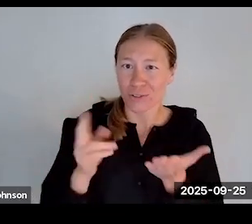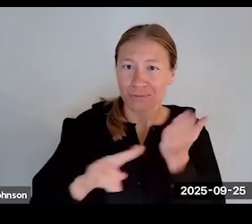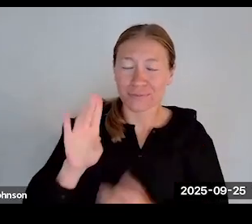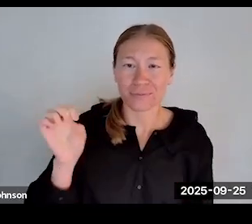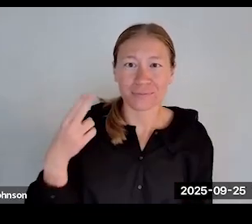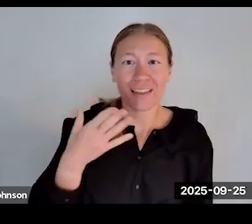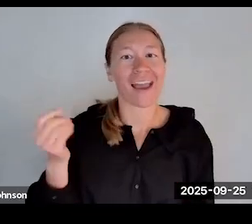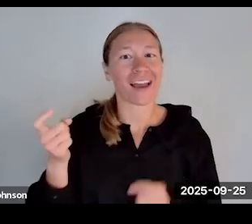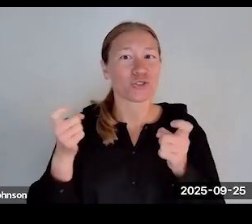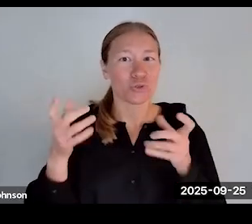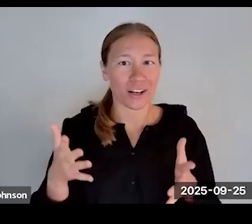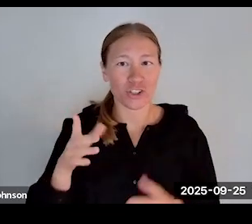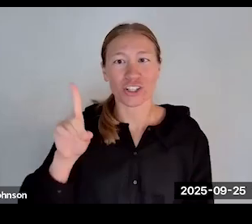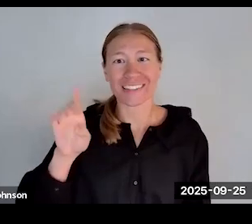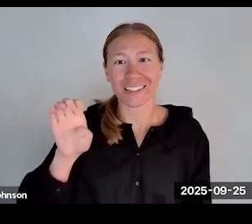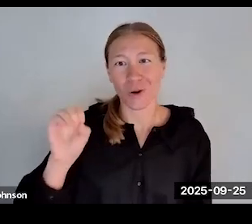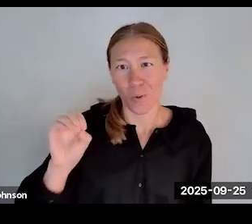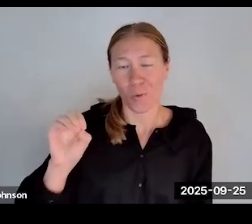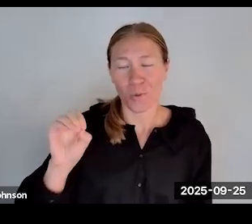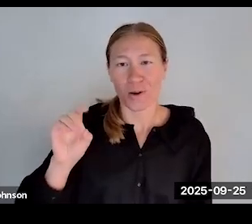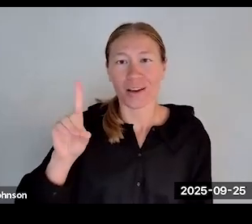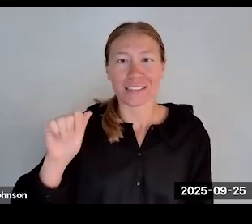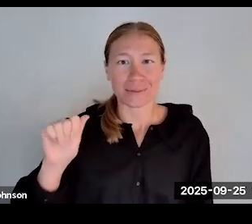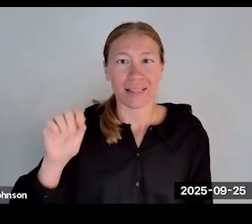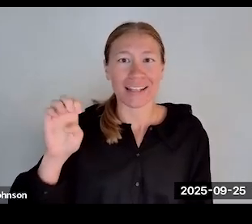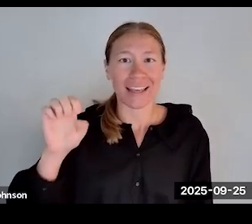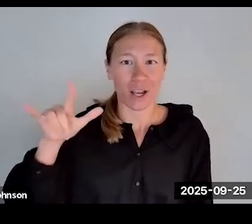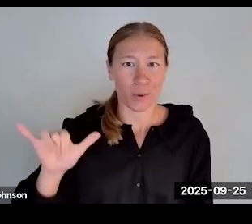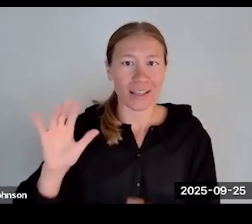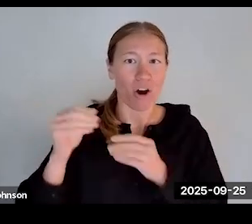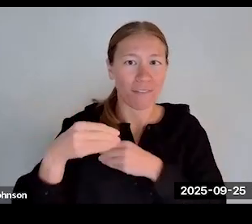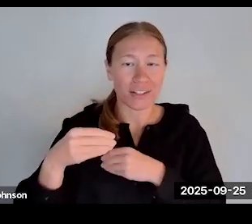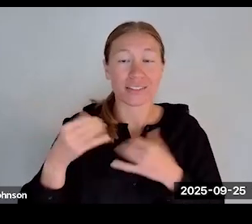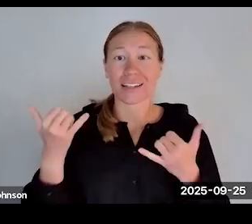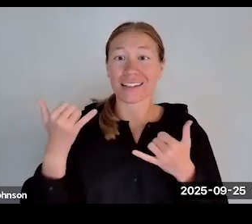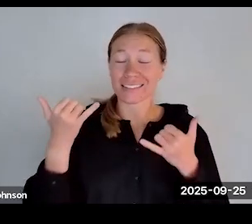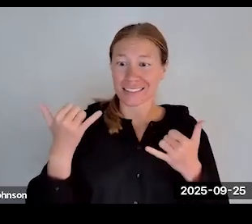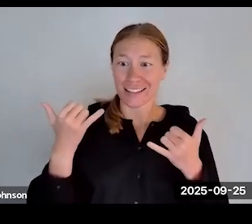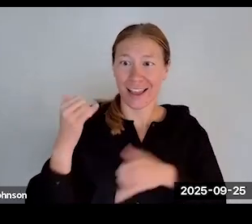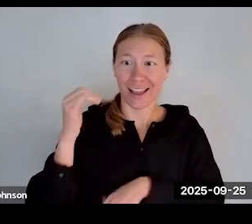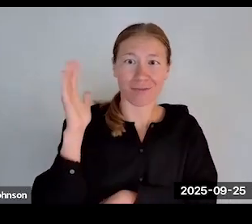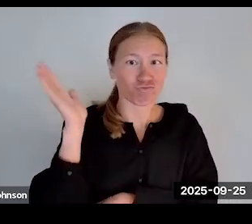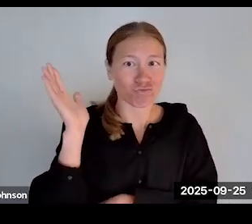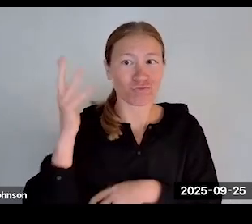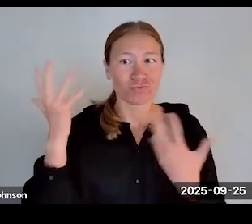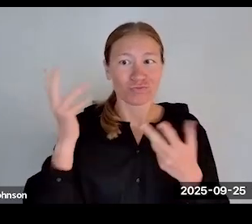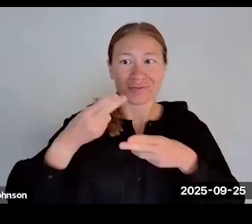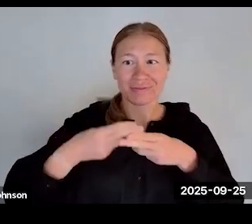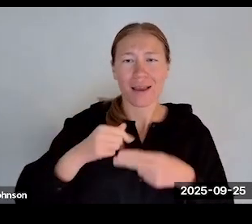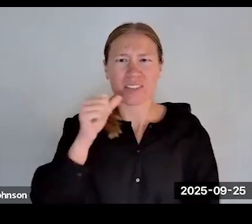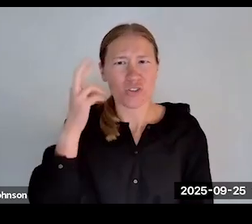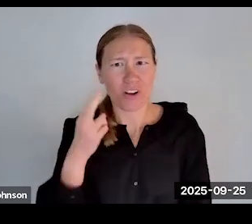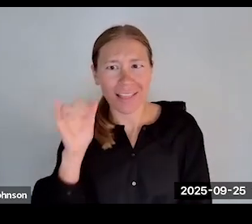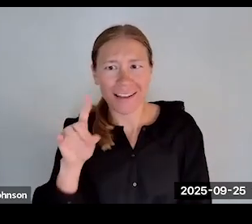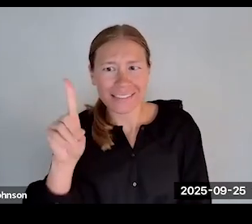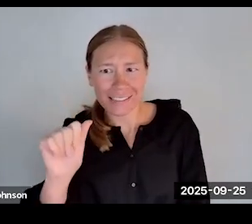director of the Disability Equity Office. Today's presentation, I didn't realize that could be a disability, substance use disorders,